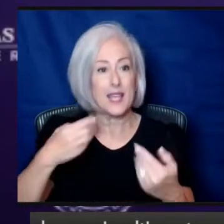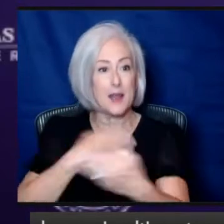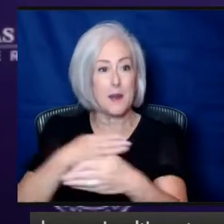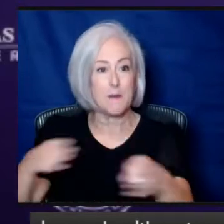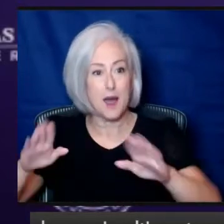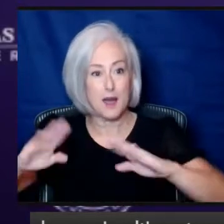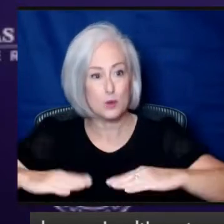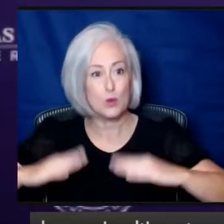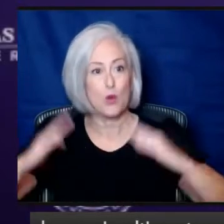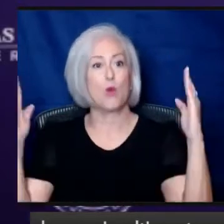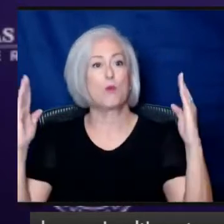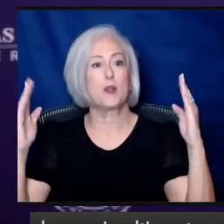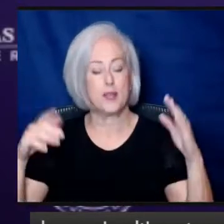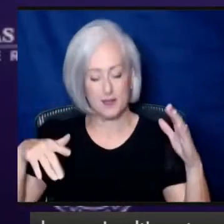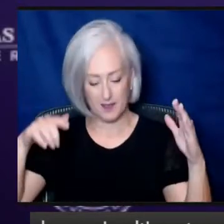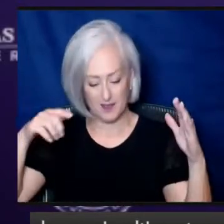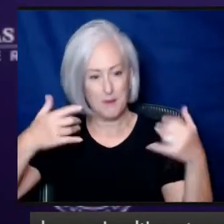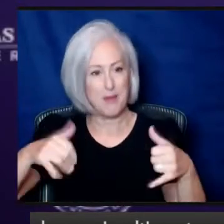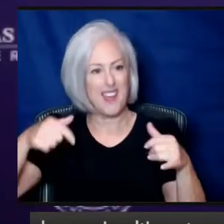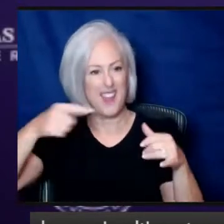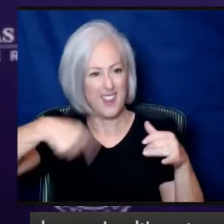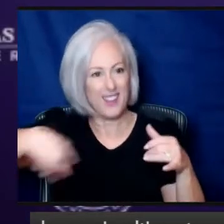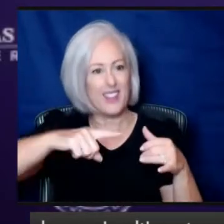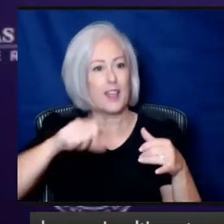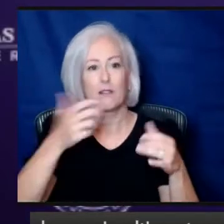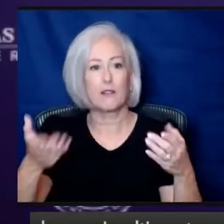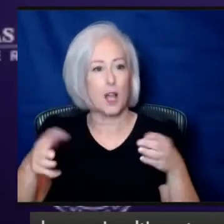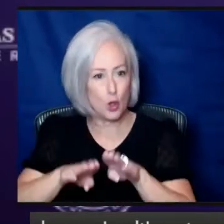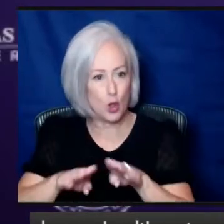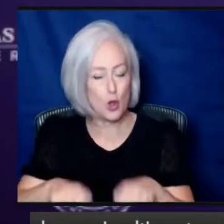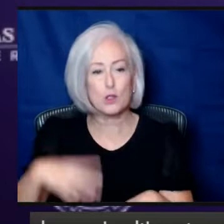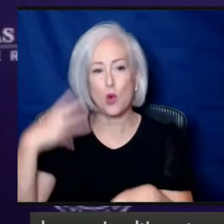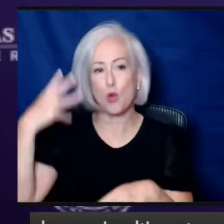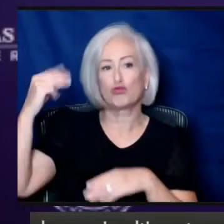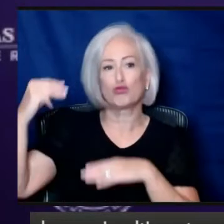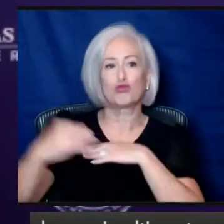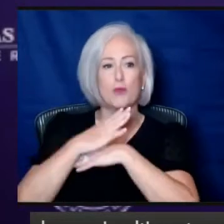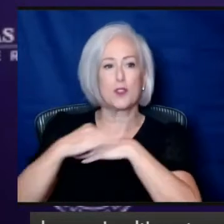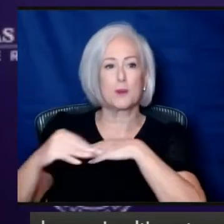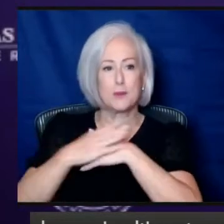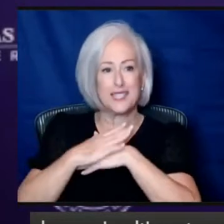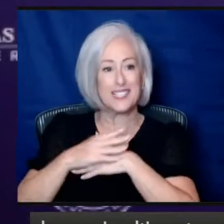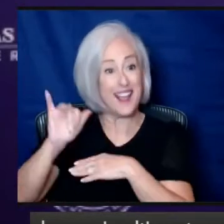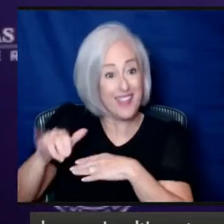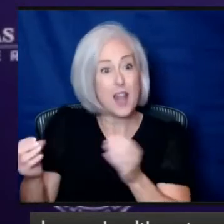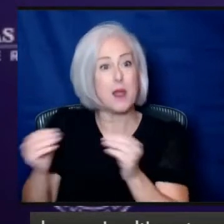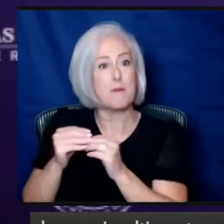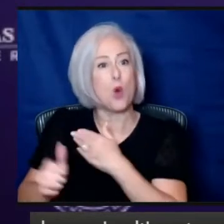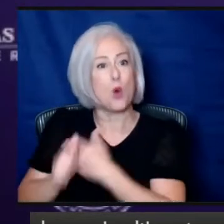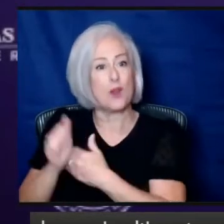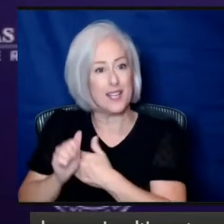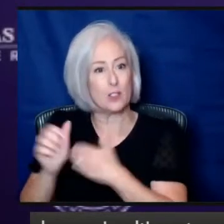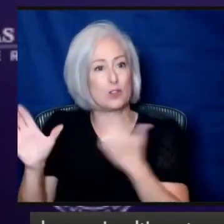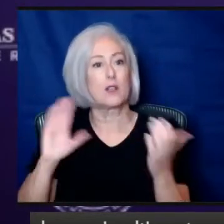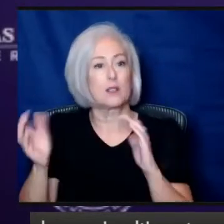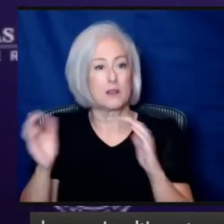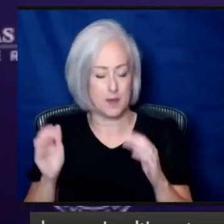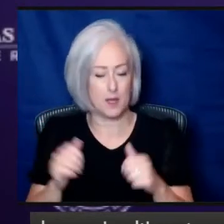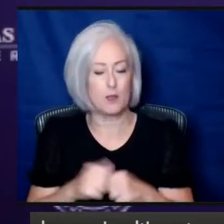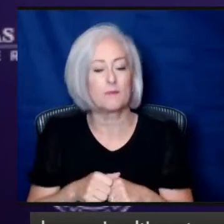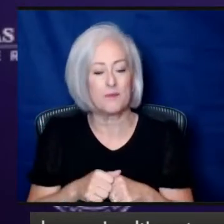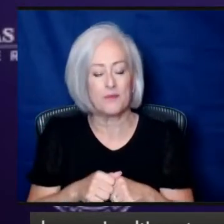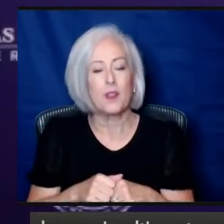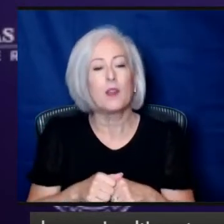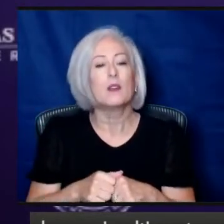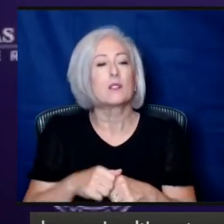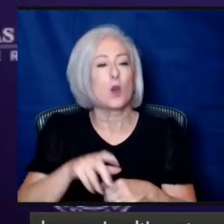get washed and cleaned regularly, those are a risk to especially little kids. So they should be making sure to wash their hands and, avoiding